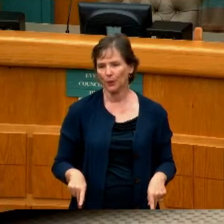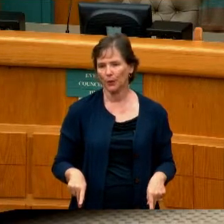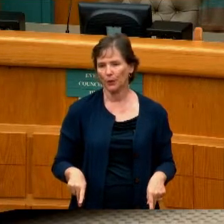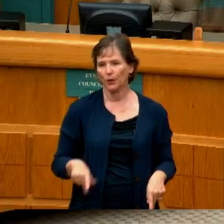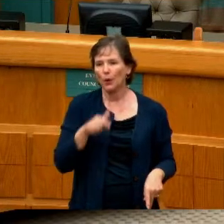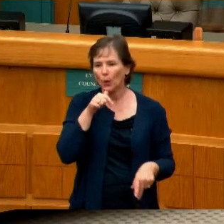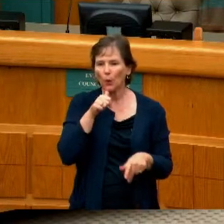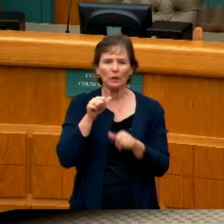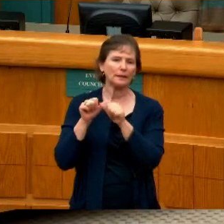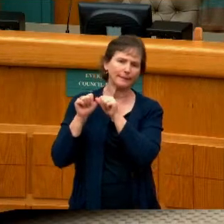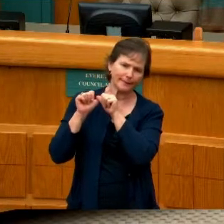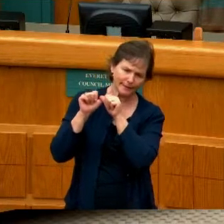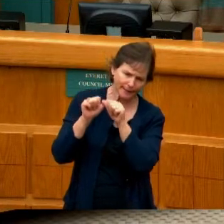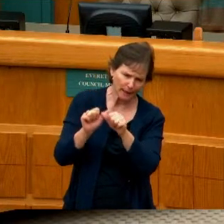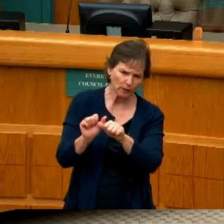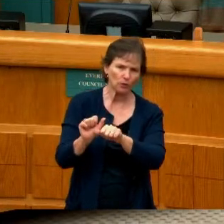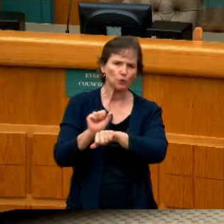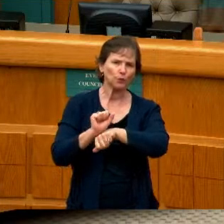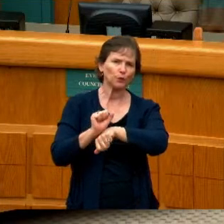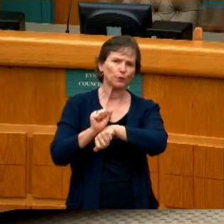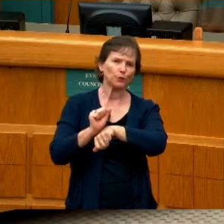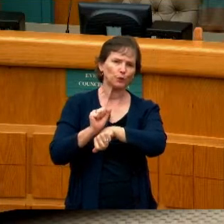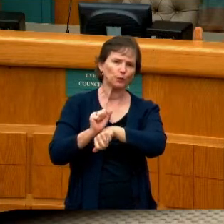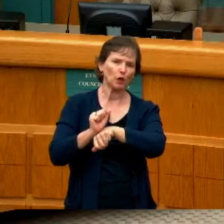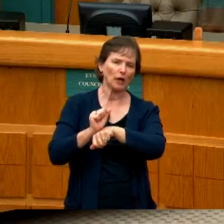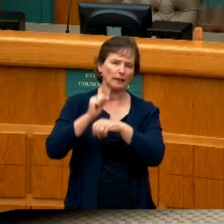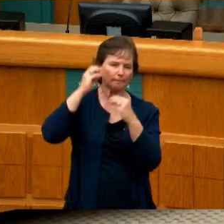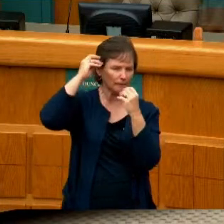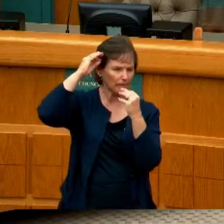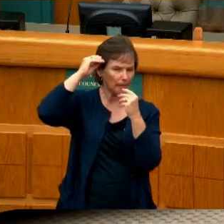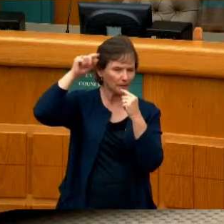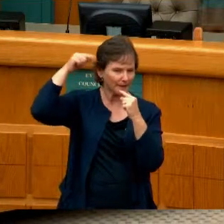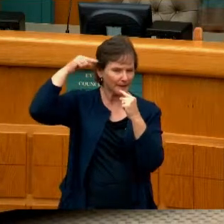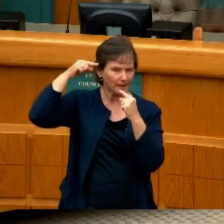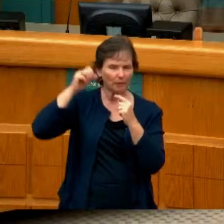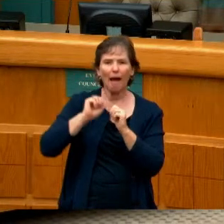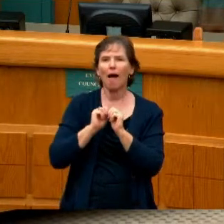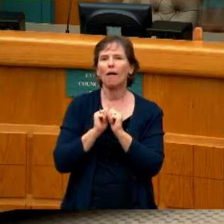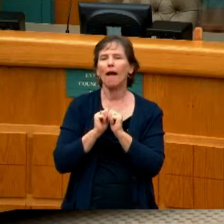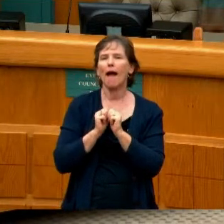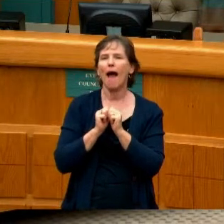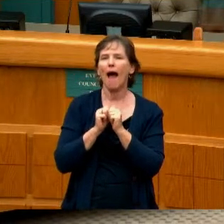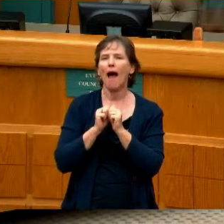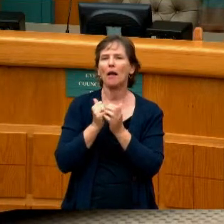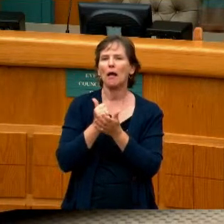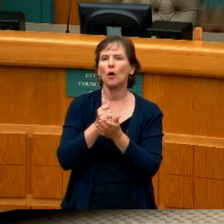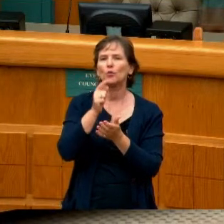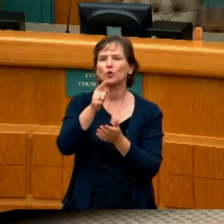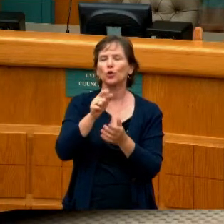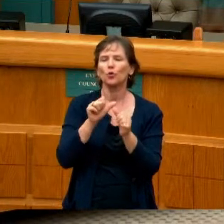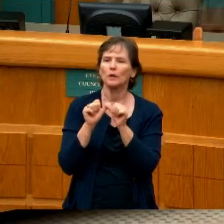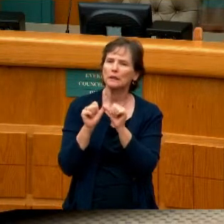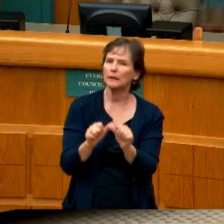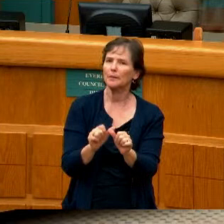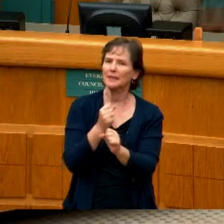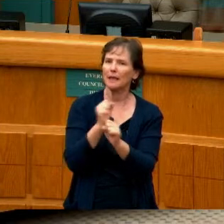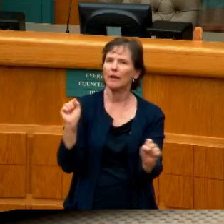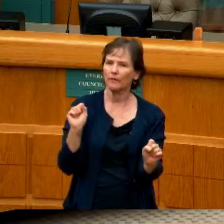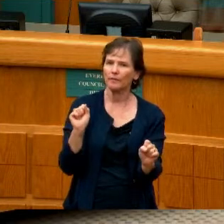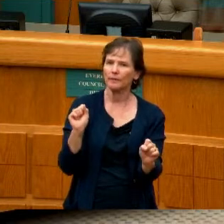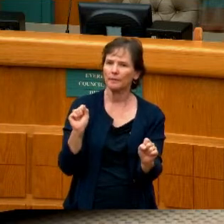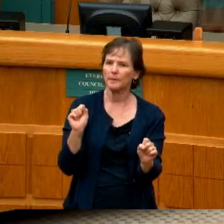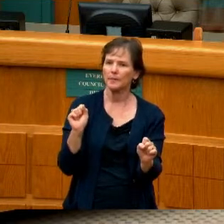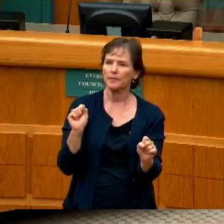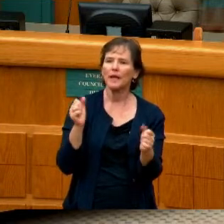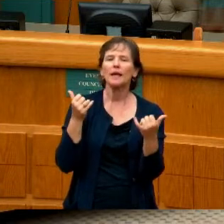everybody to think about the people that are constantly working, constantly